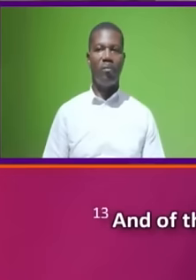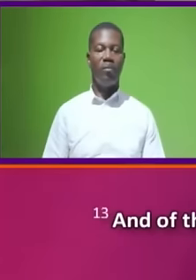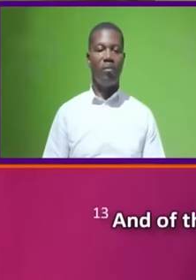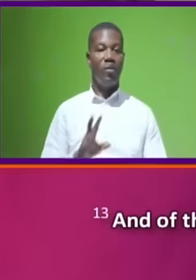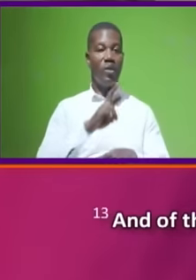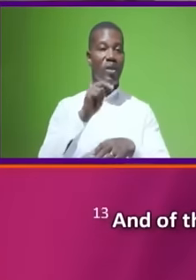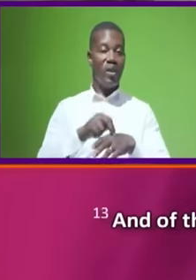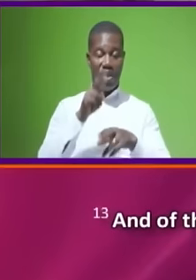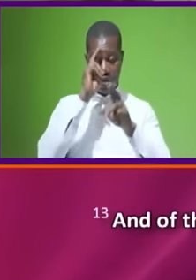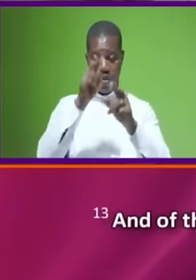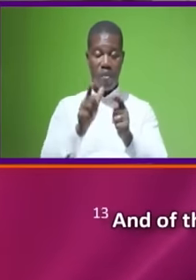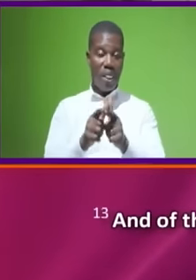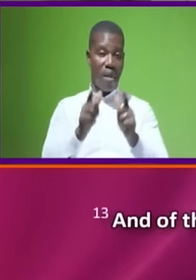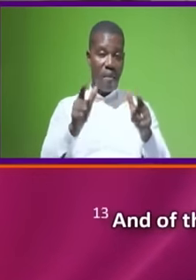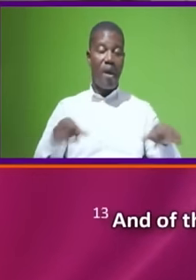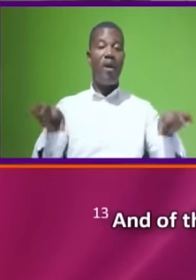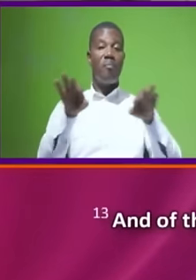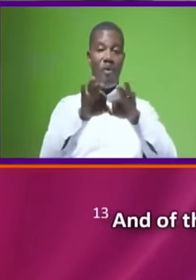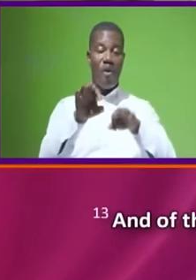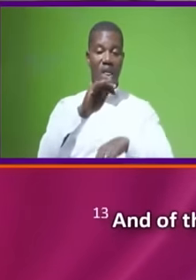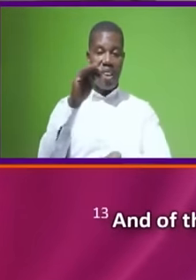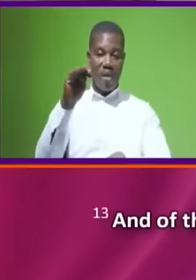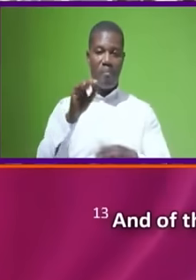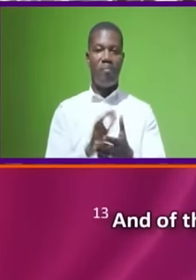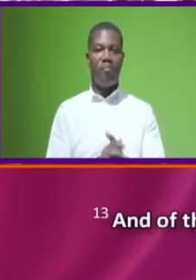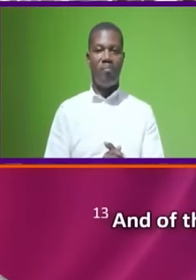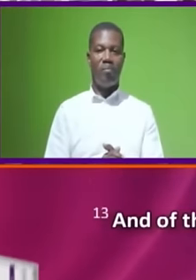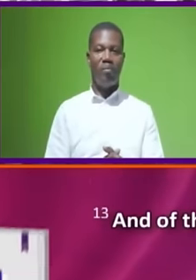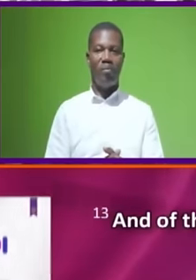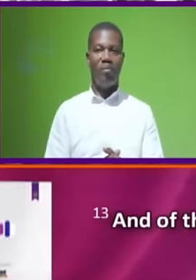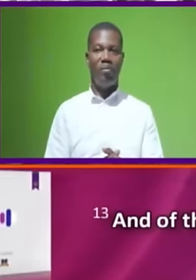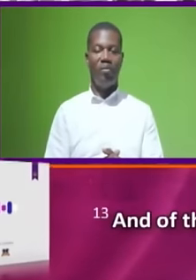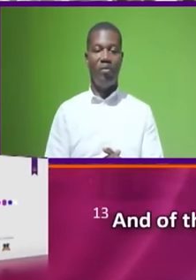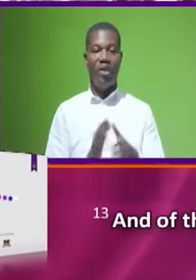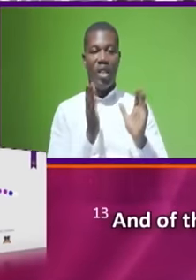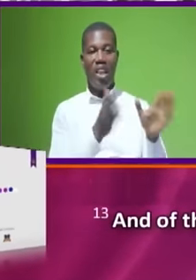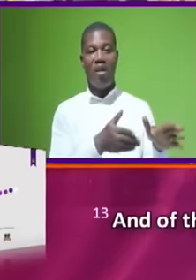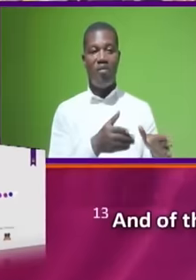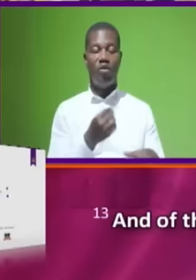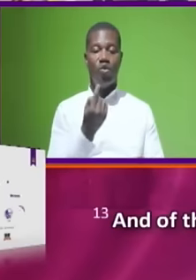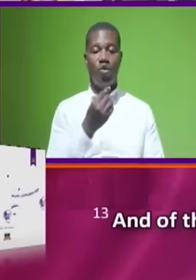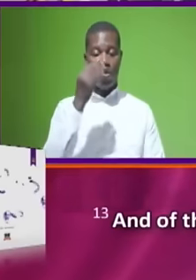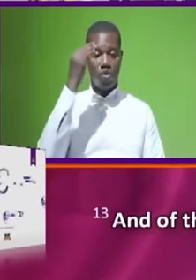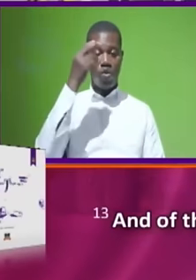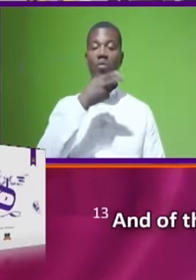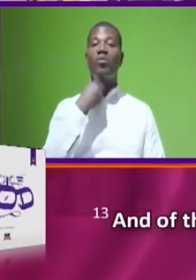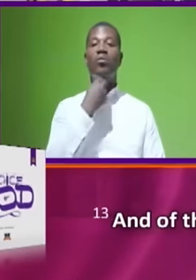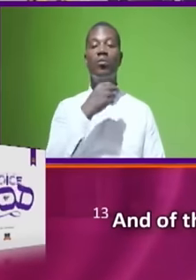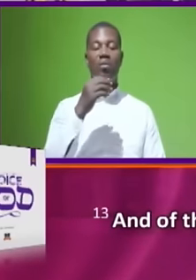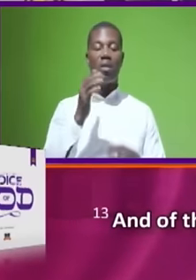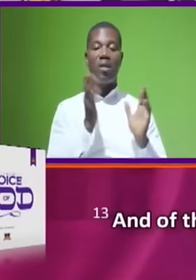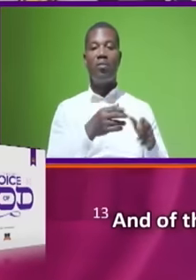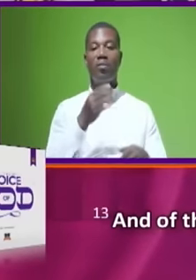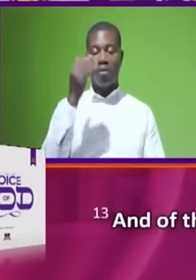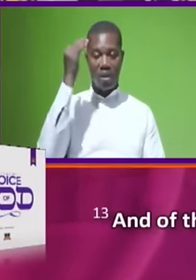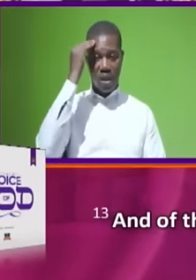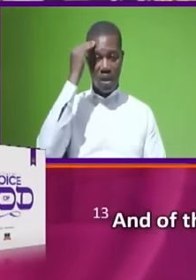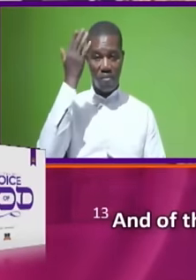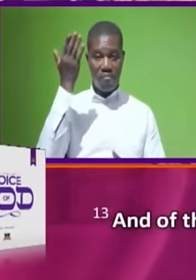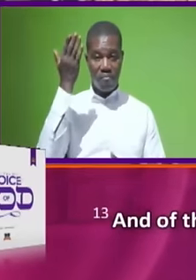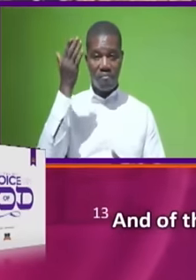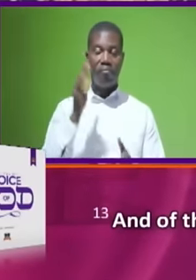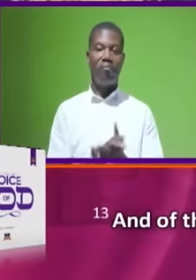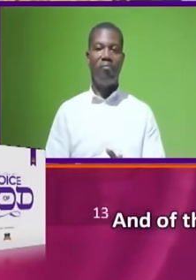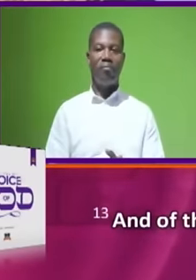say the whole nation magnified them. A Becca was off for Uti. So as a man of God, you'll be left with only your